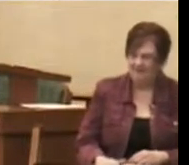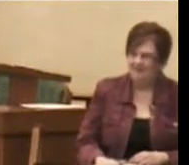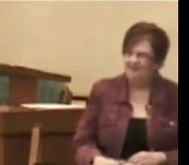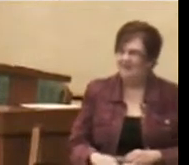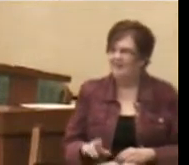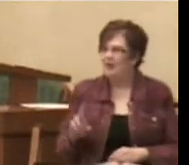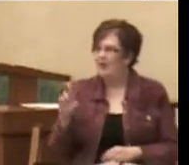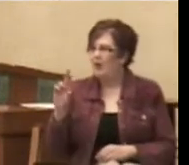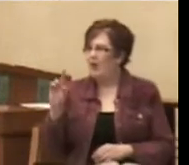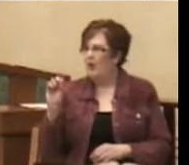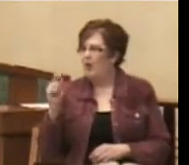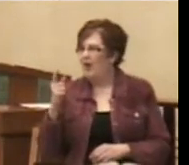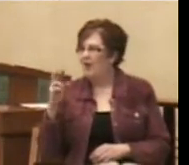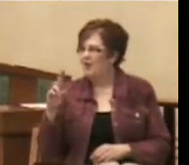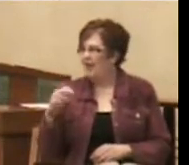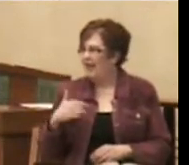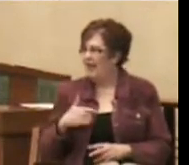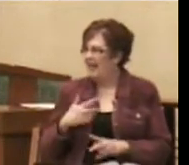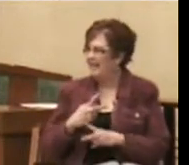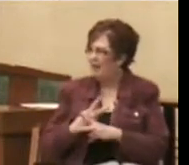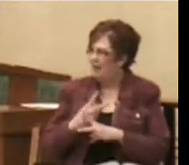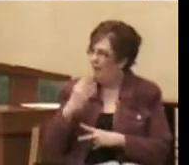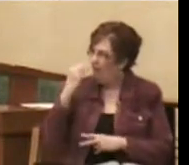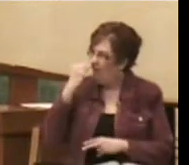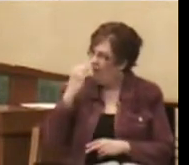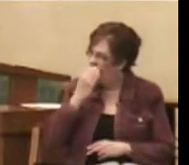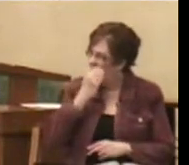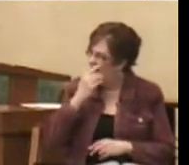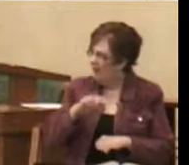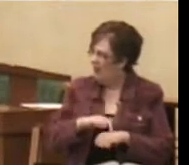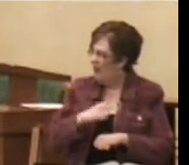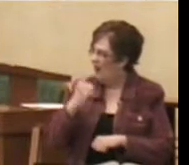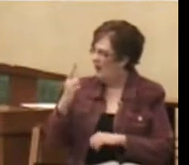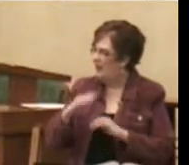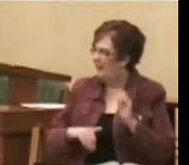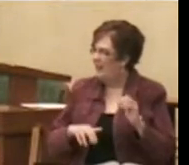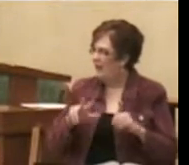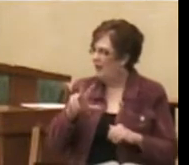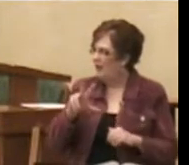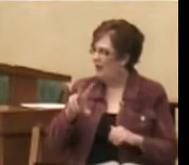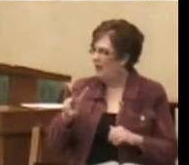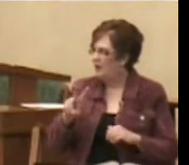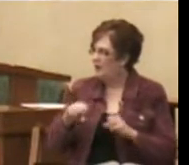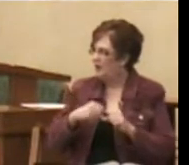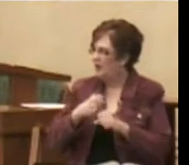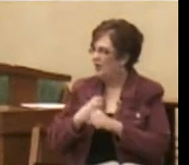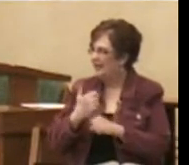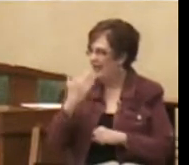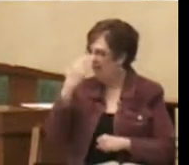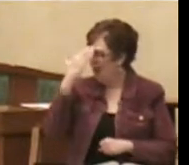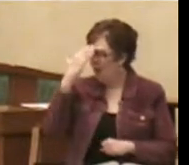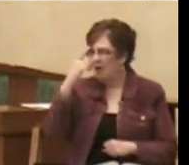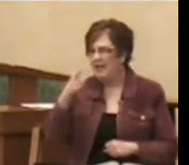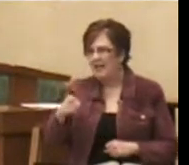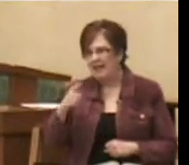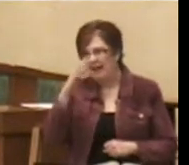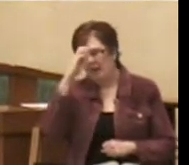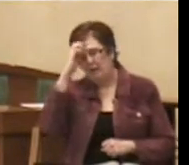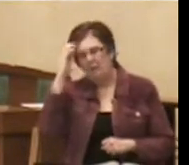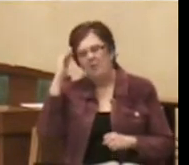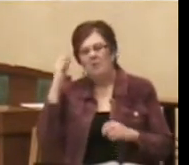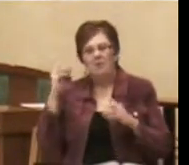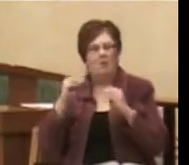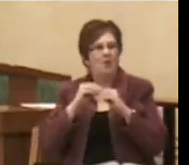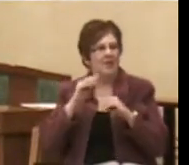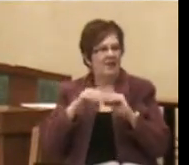Roger has cared for flowers far longer than the 32 years that I have known him, far longer